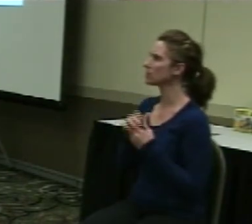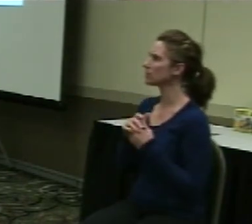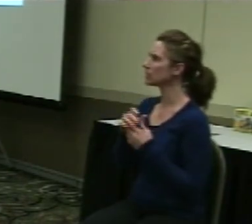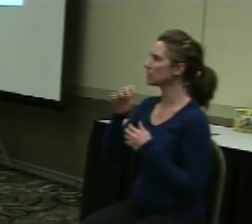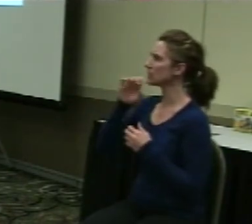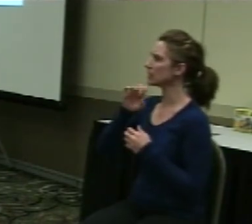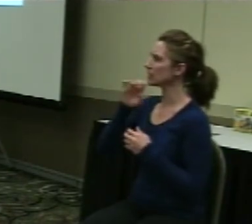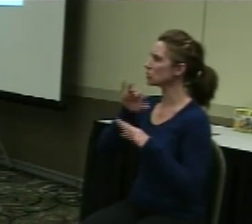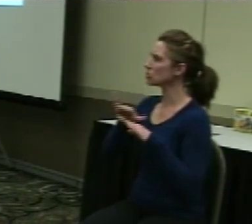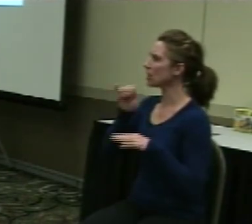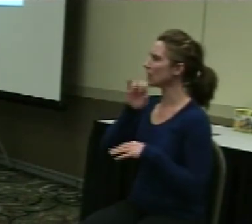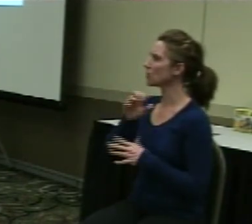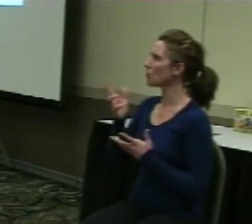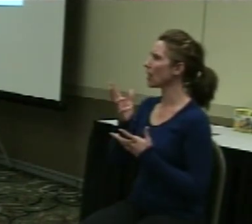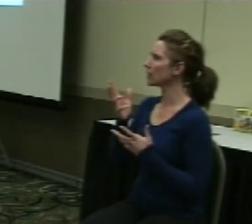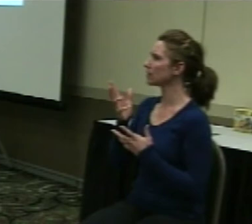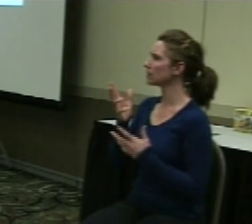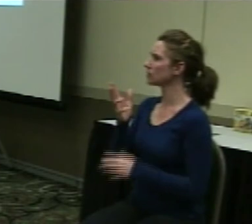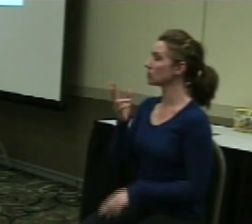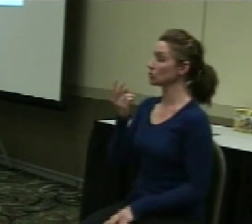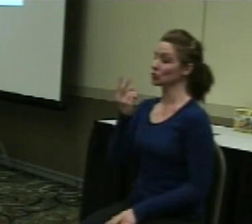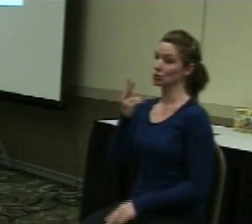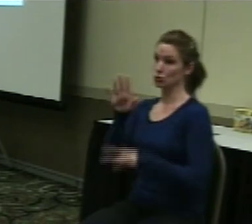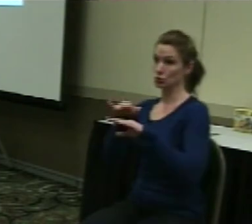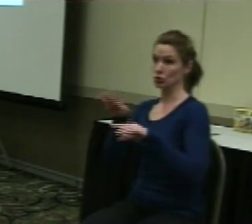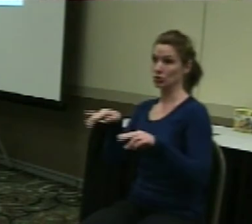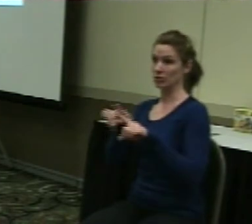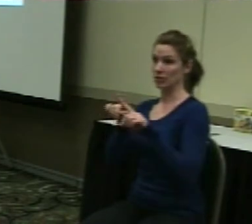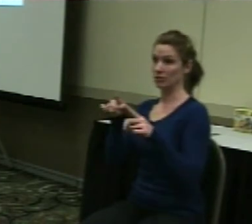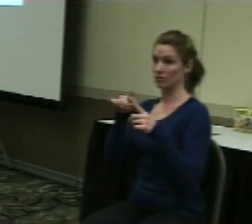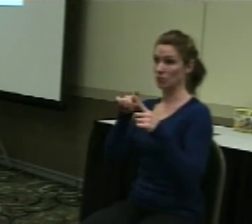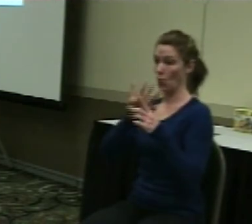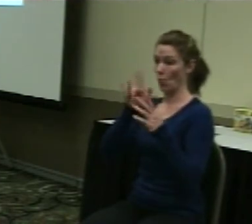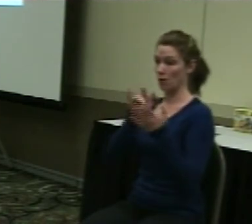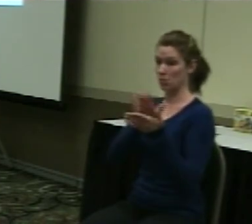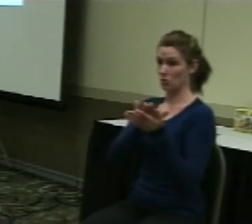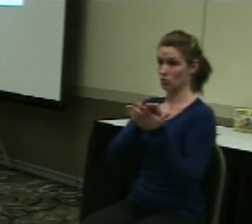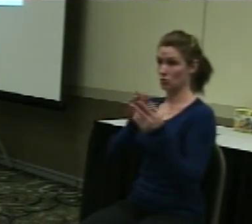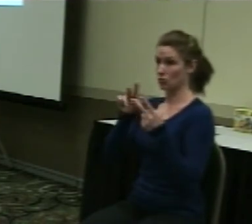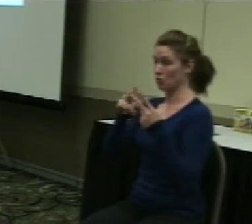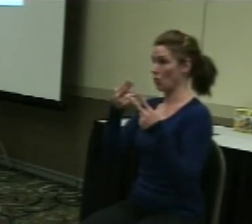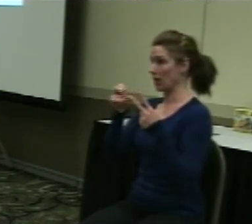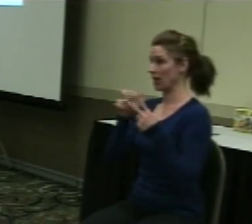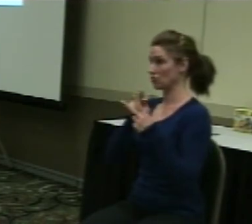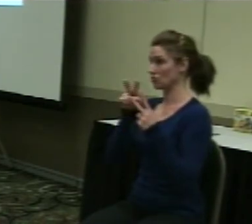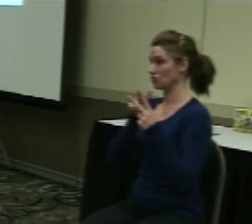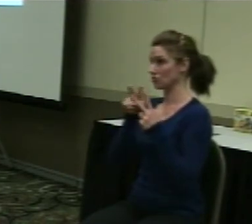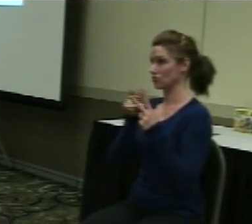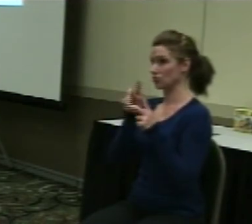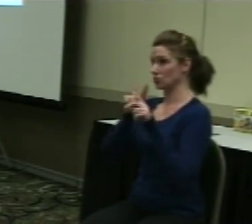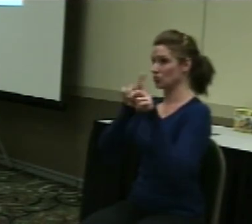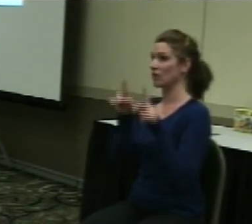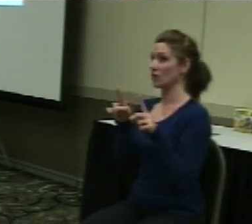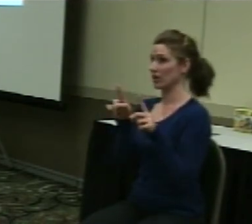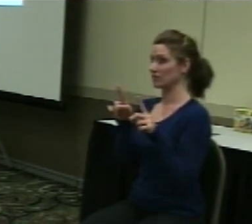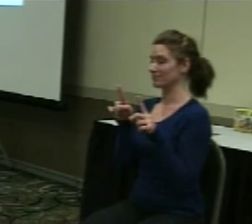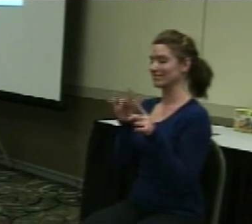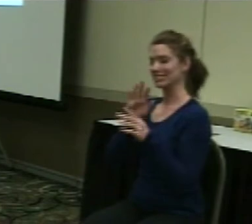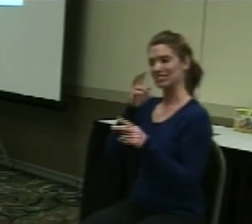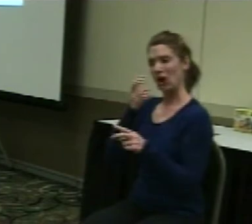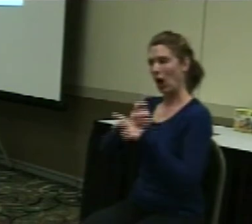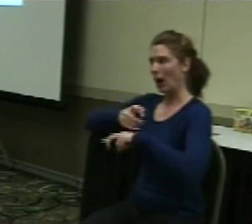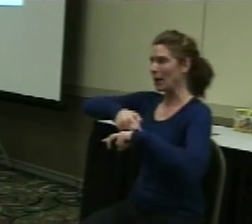child? Two different children. One middle school, one high school. Yeah. It's hard at middle school and high